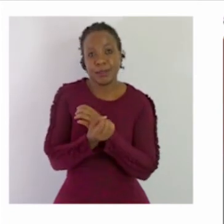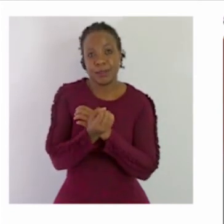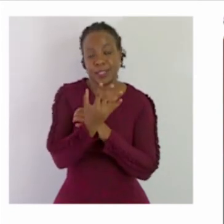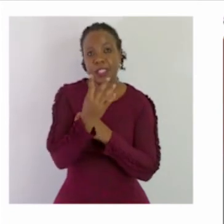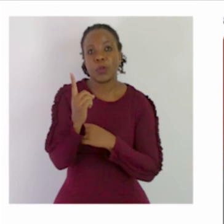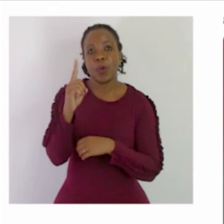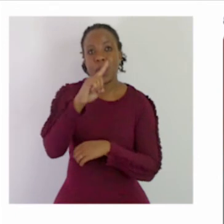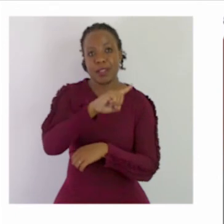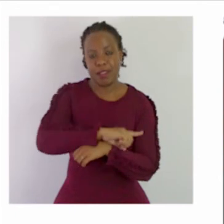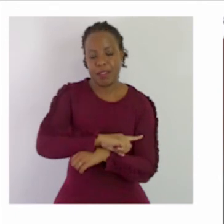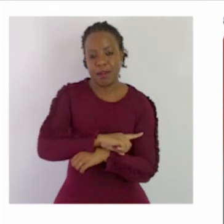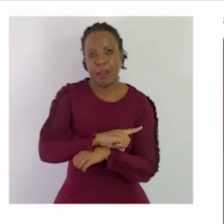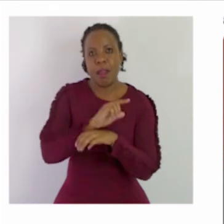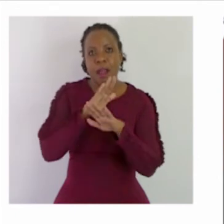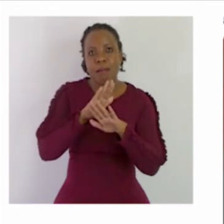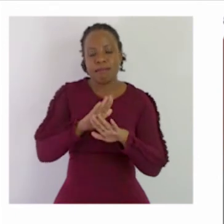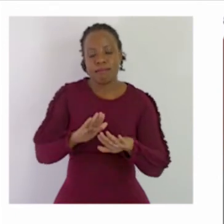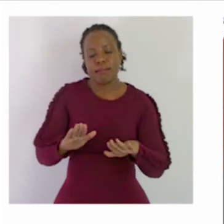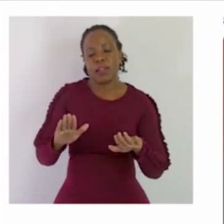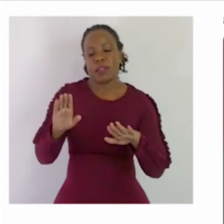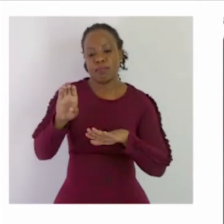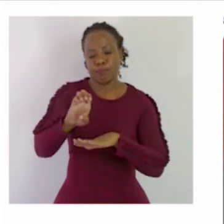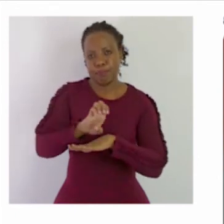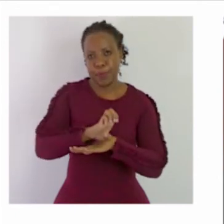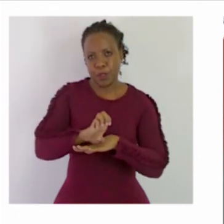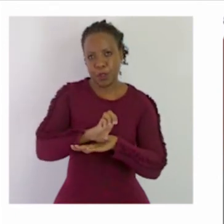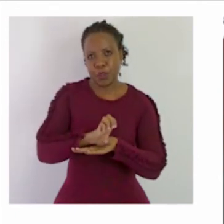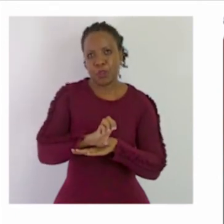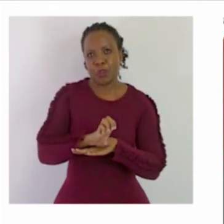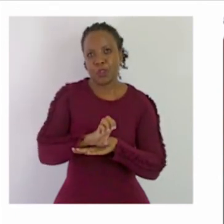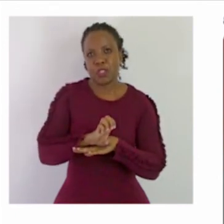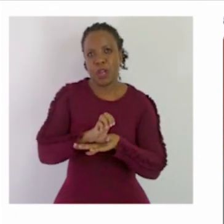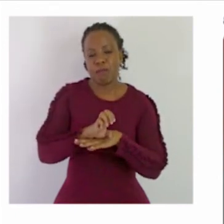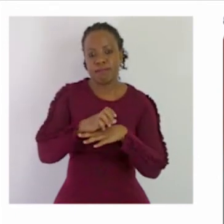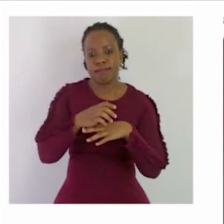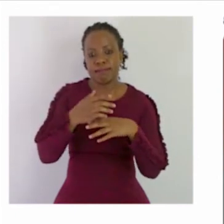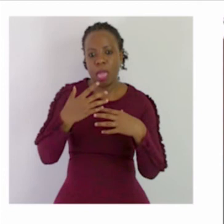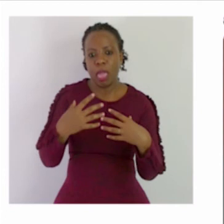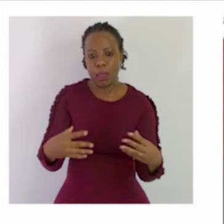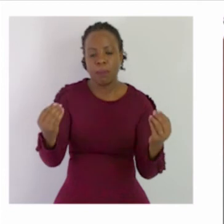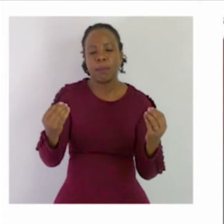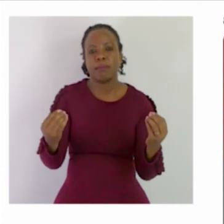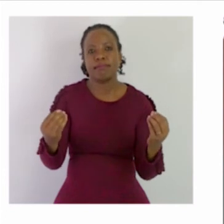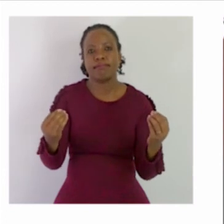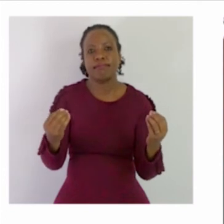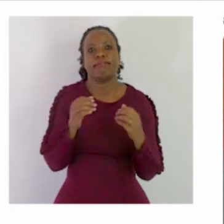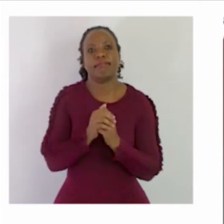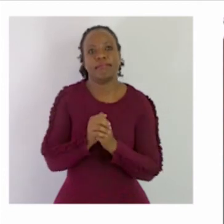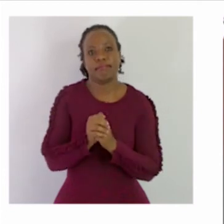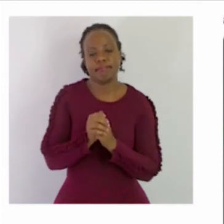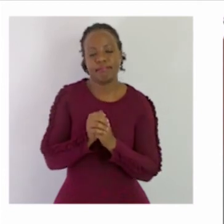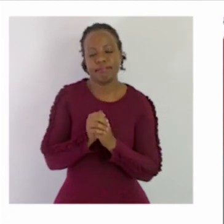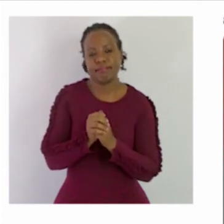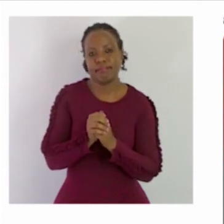at sunrise one day, the peace at Etosha National Park was